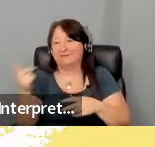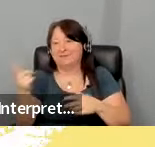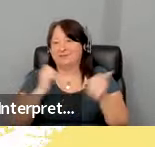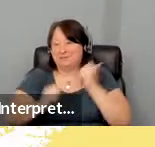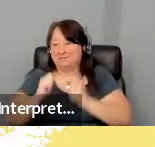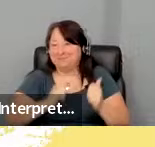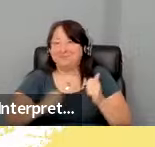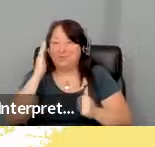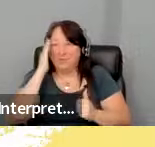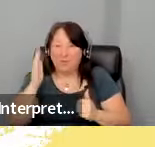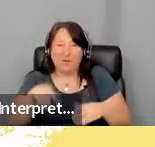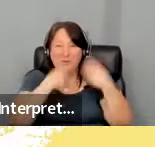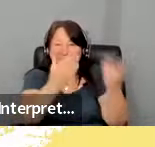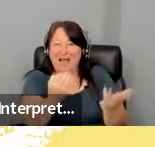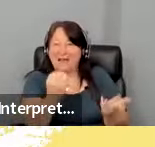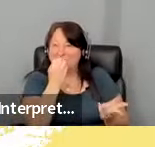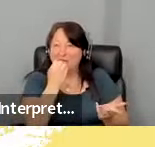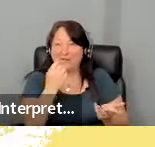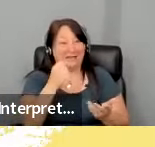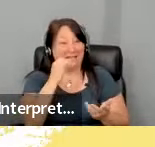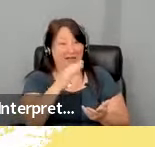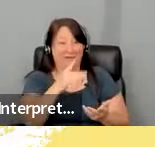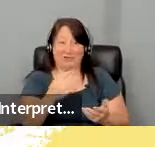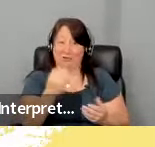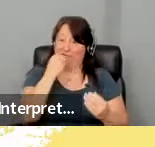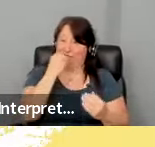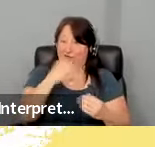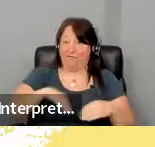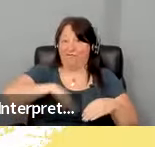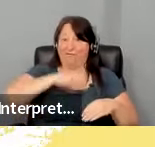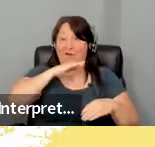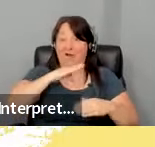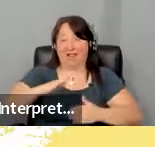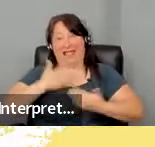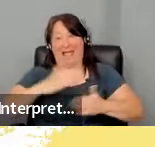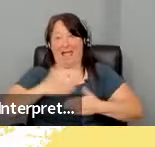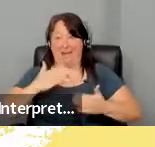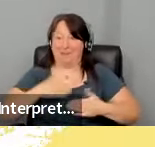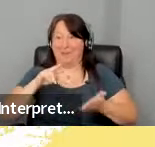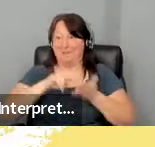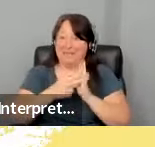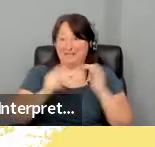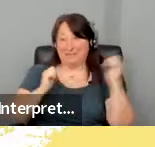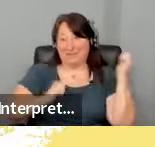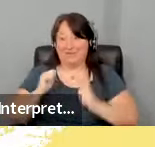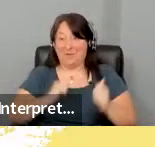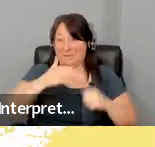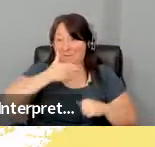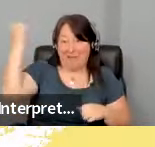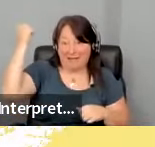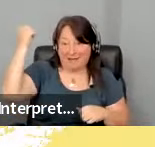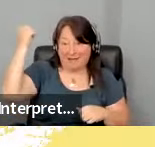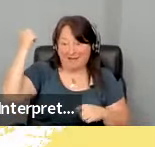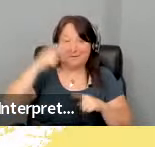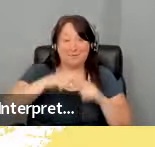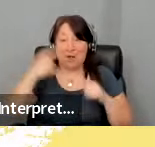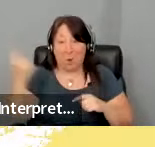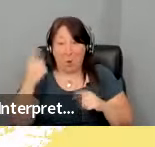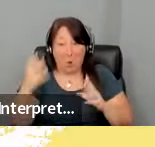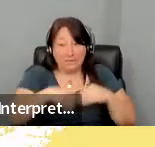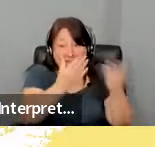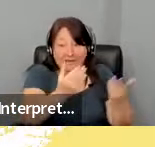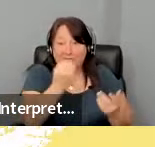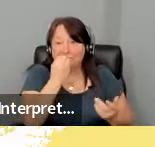happy performers are, fed performers are happy performers, and happy performers do a better performance, but that's not always the case.